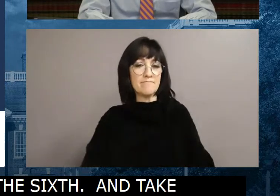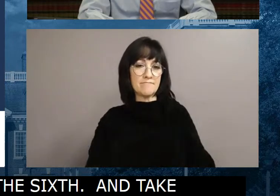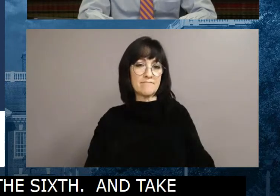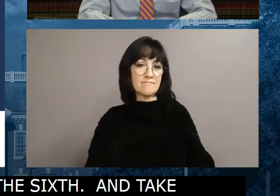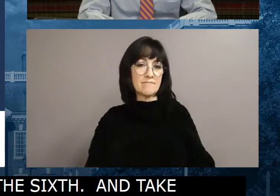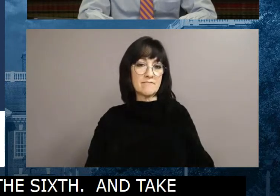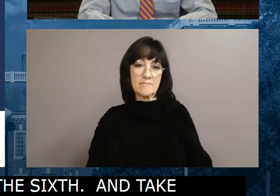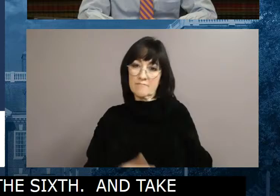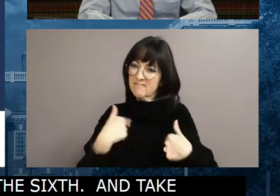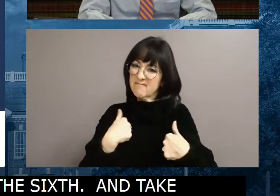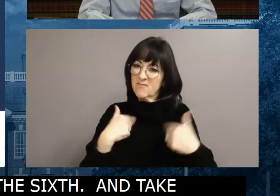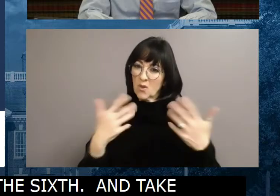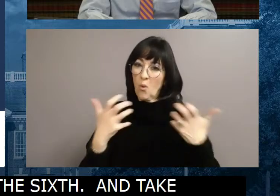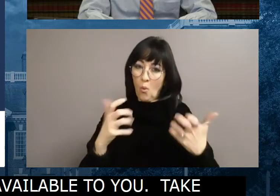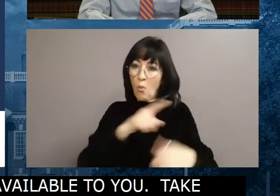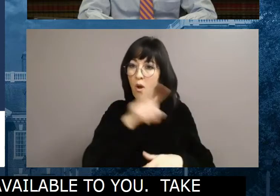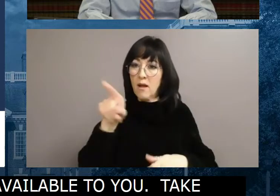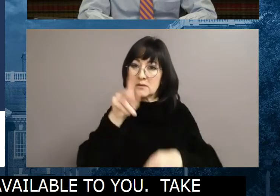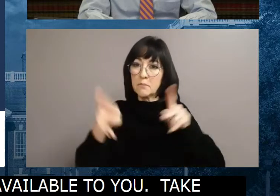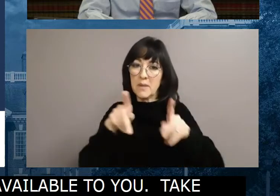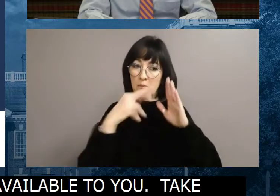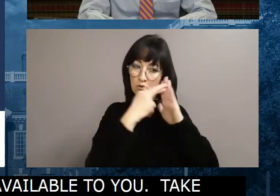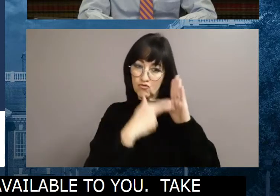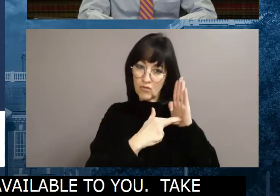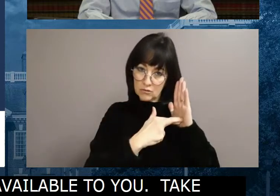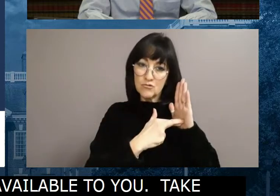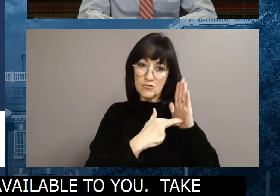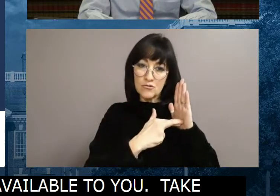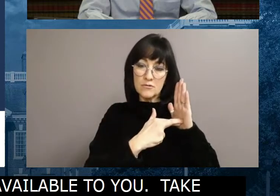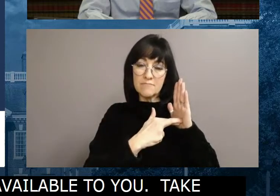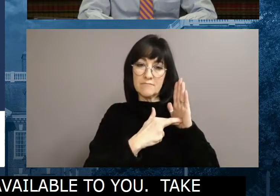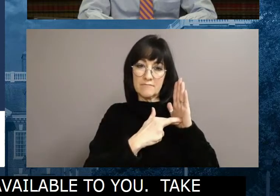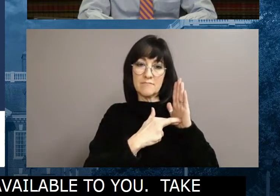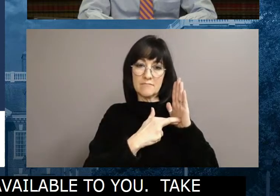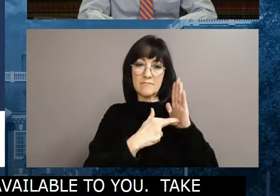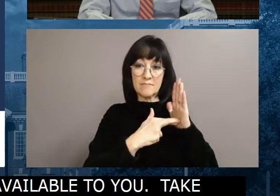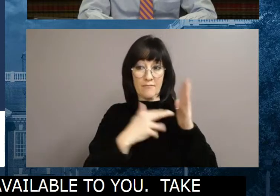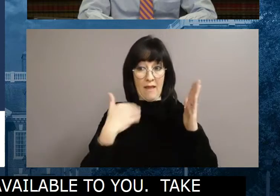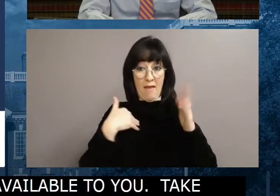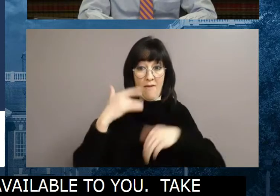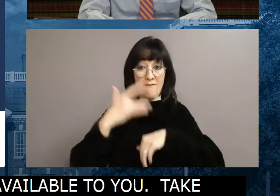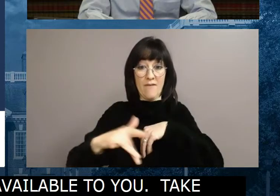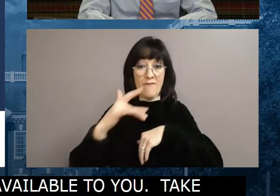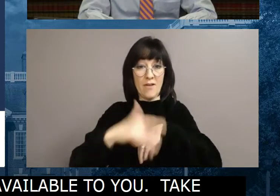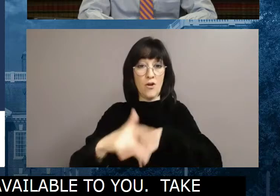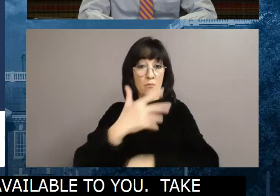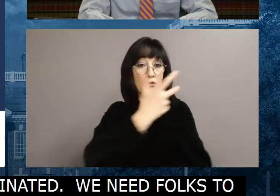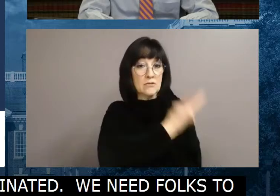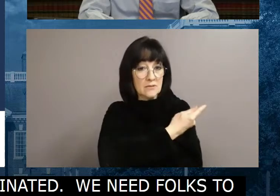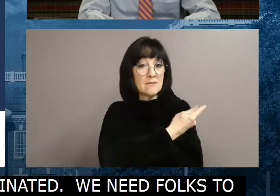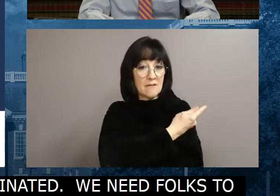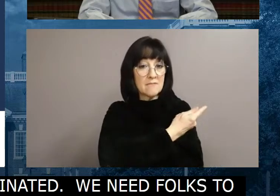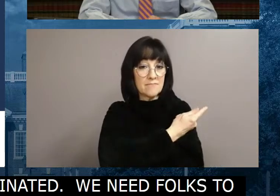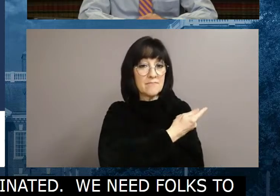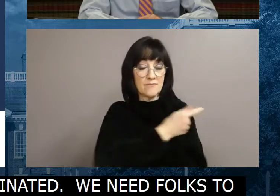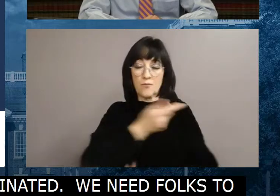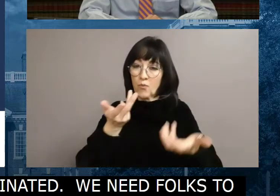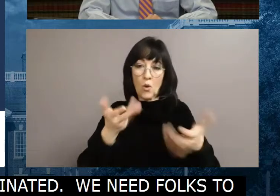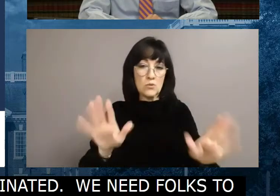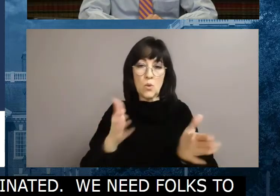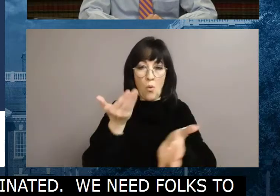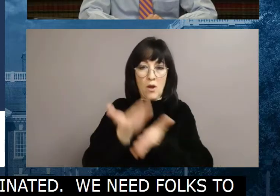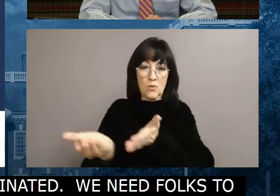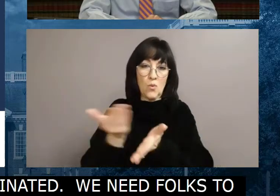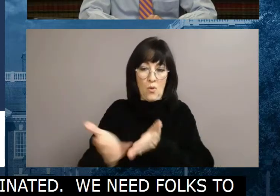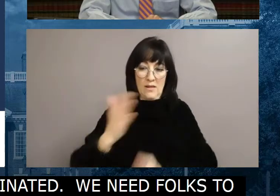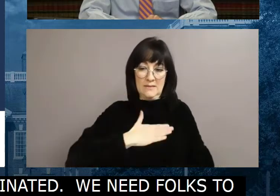We need folks to sign up to fill those appointments in order to use the vaccines that are provided to our state.